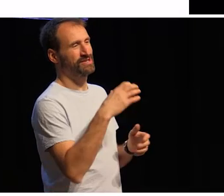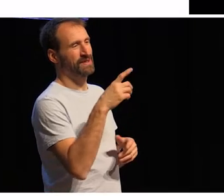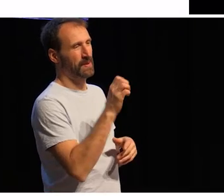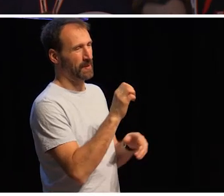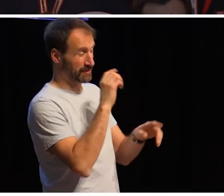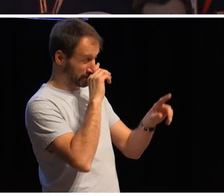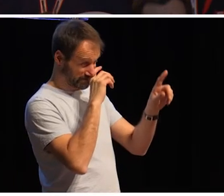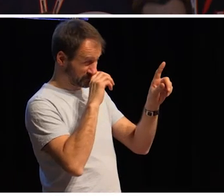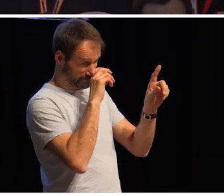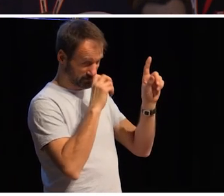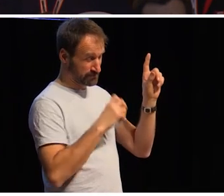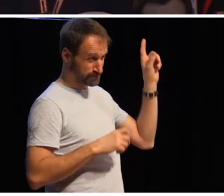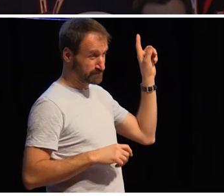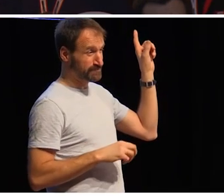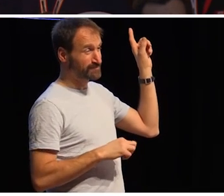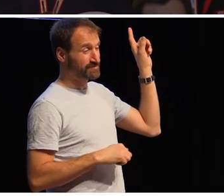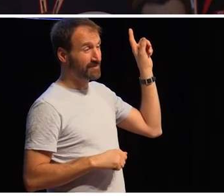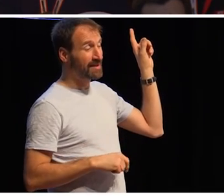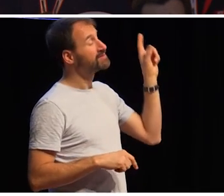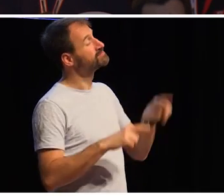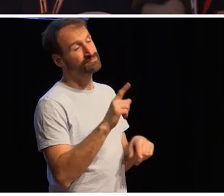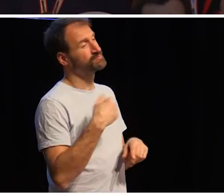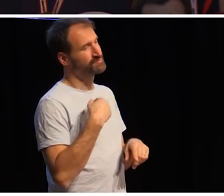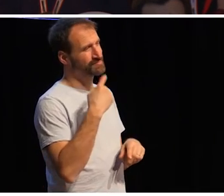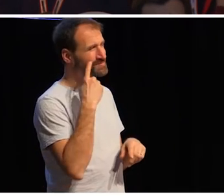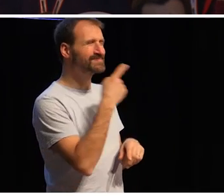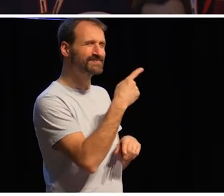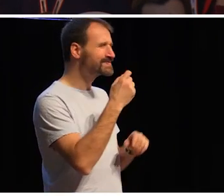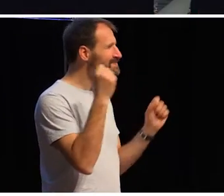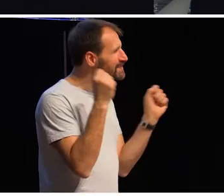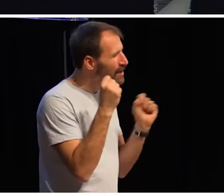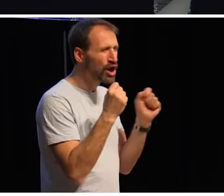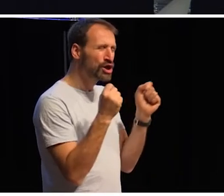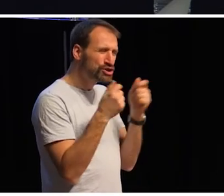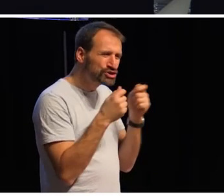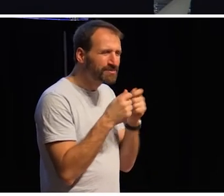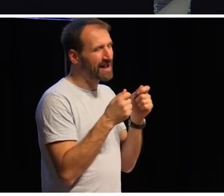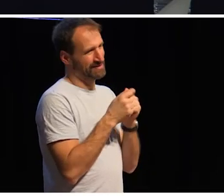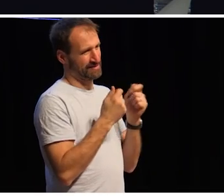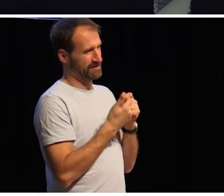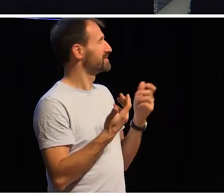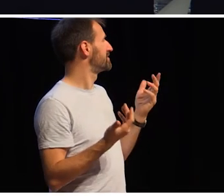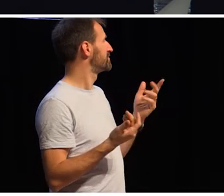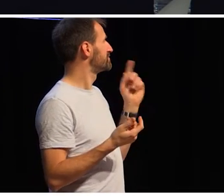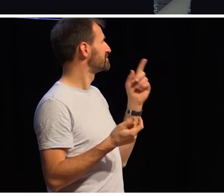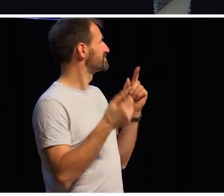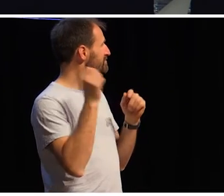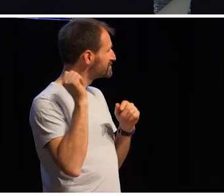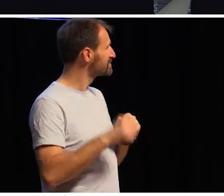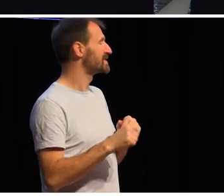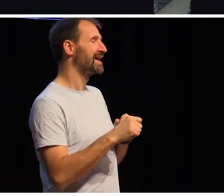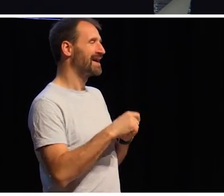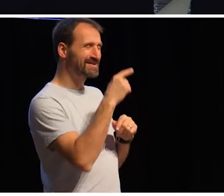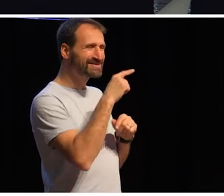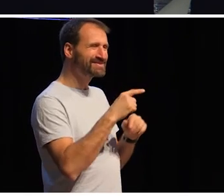Okay. And I think this is super exciting that you can go down all the way to